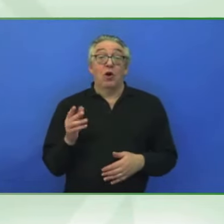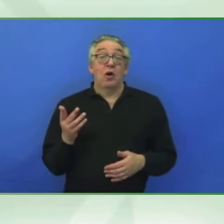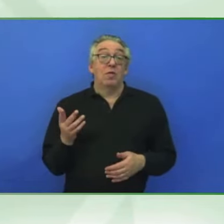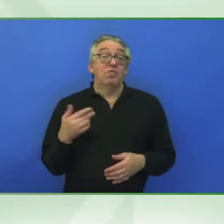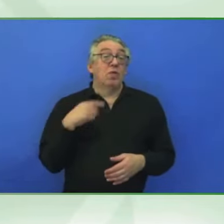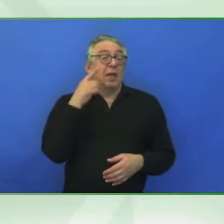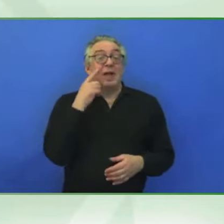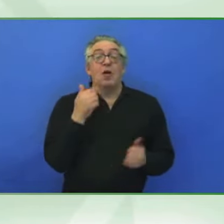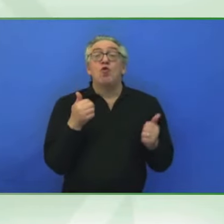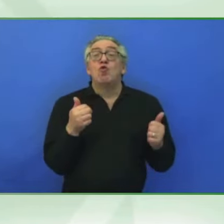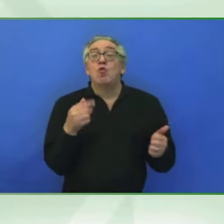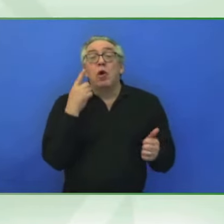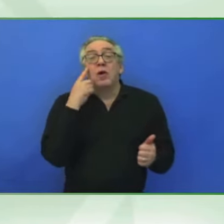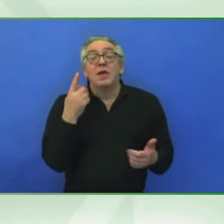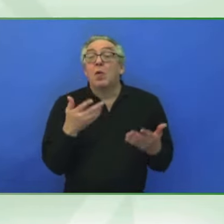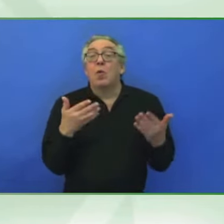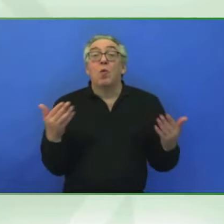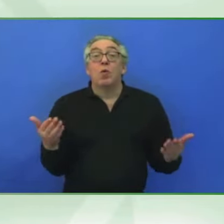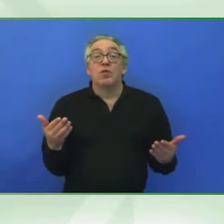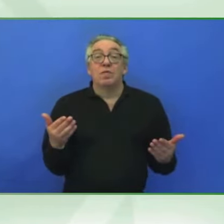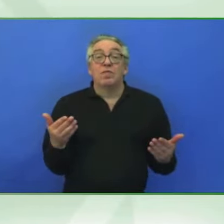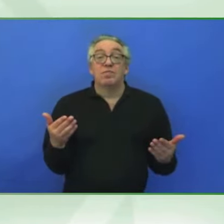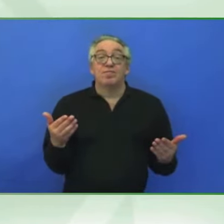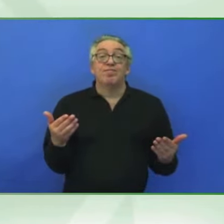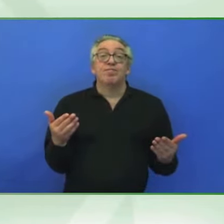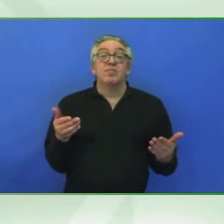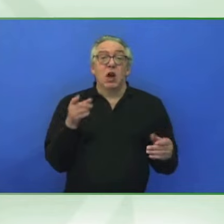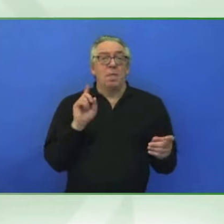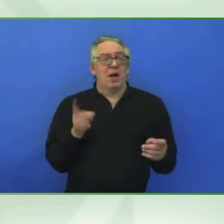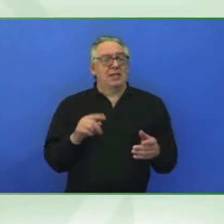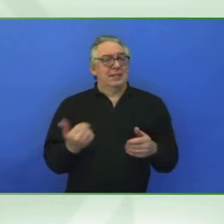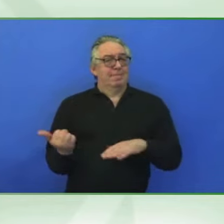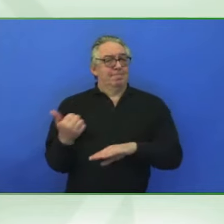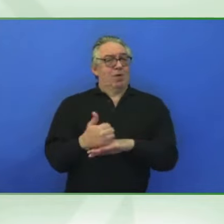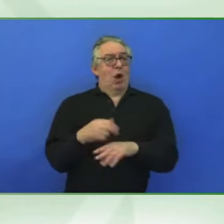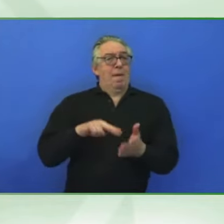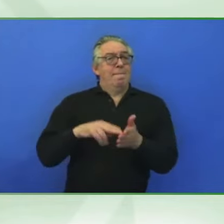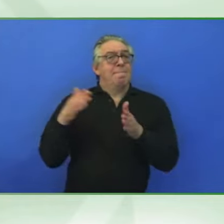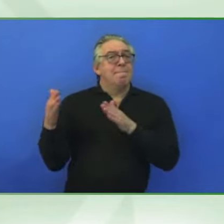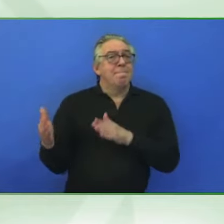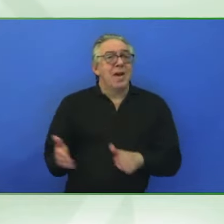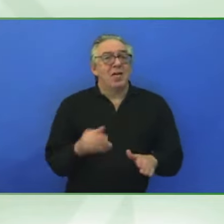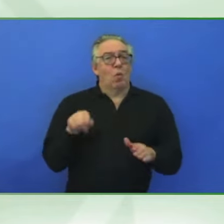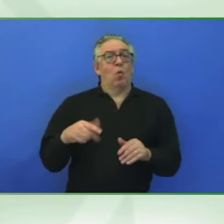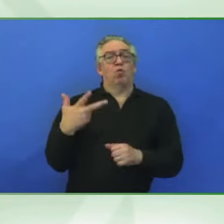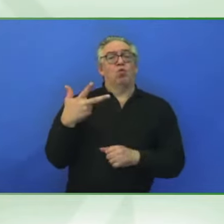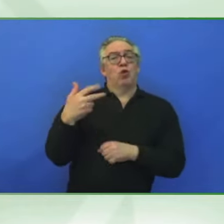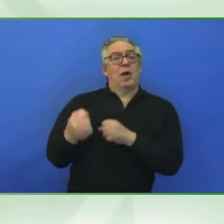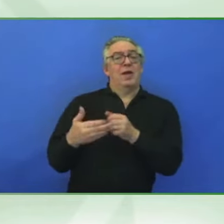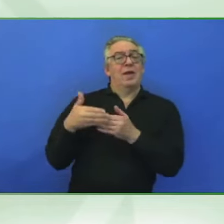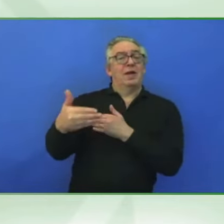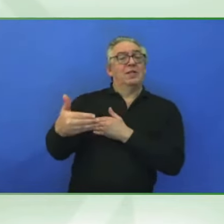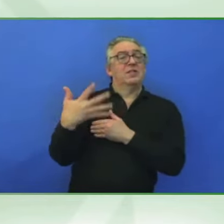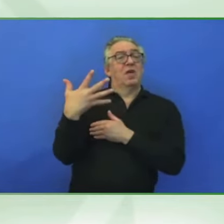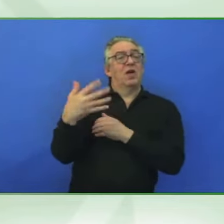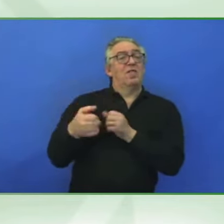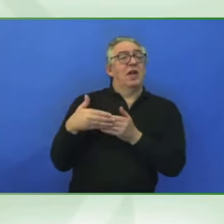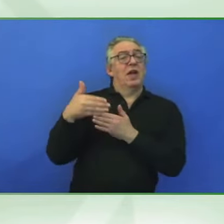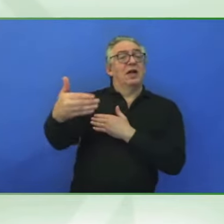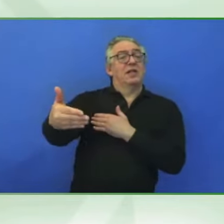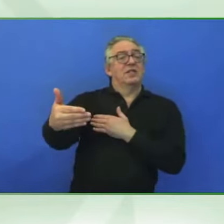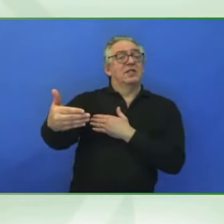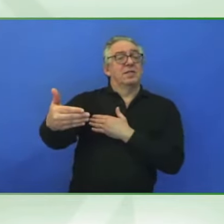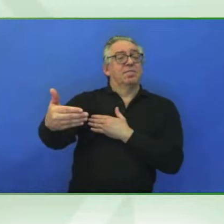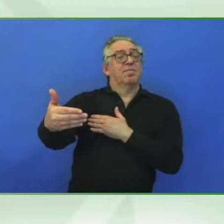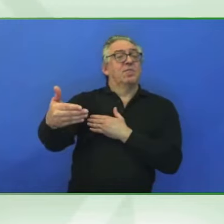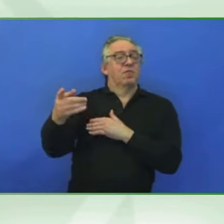way that you would do a refurbishment plan if you were running a train station, for example. Building into that long-term planning the need to